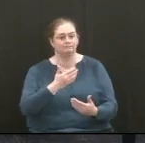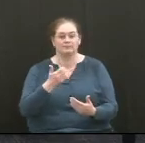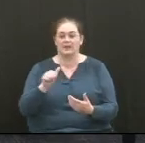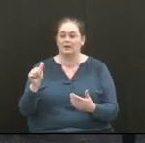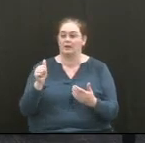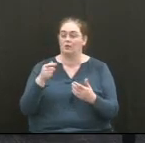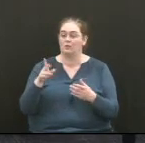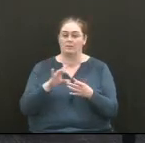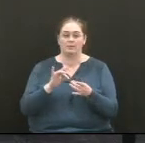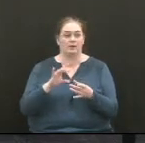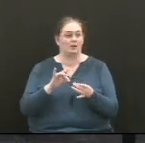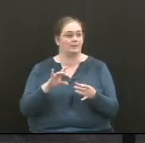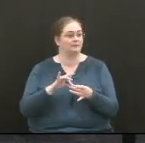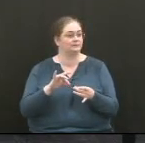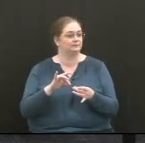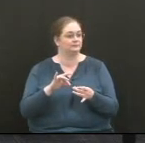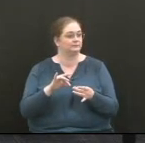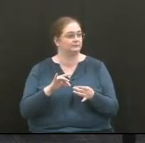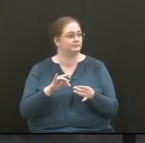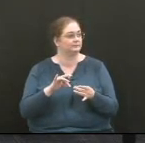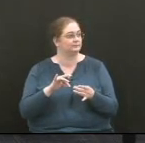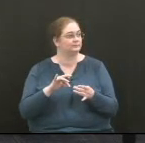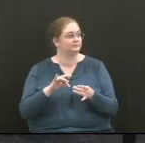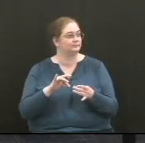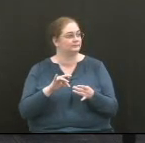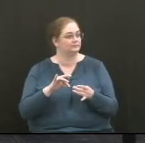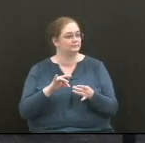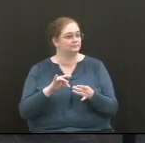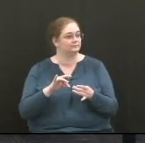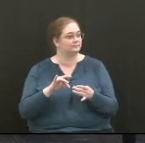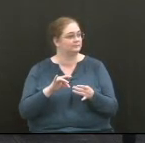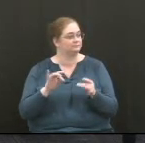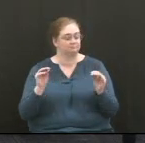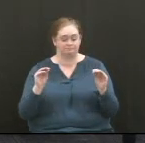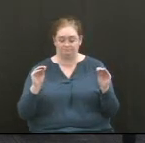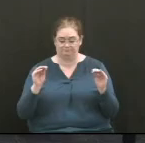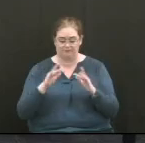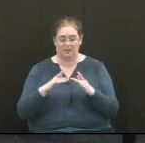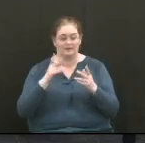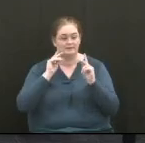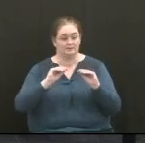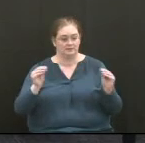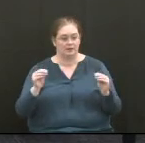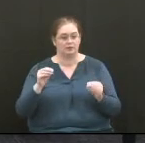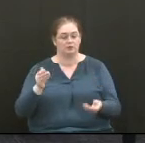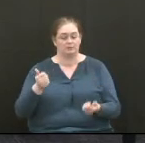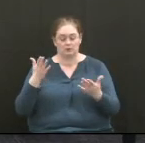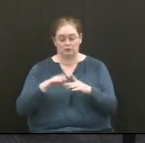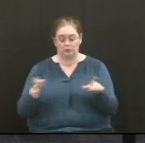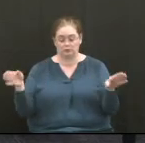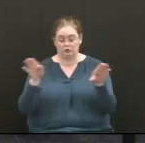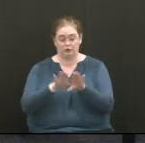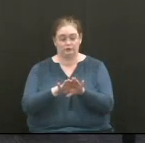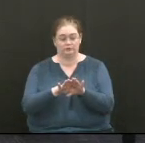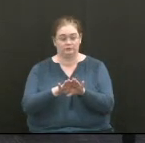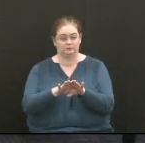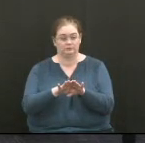comment? Anything online? No. Yeah, okay. Seeing none, is there a motion to adjourn?